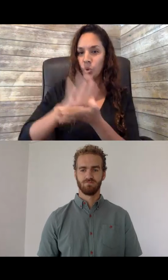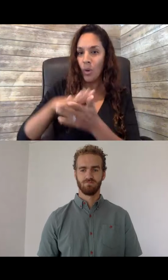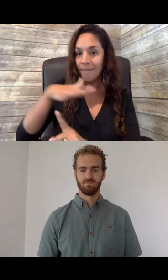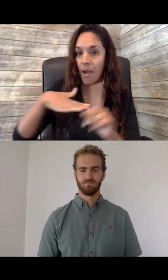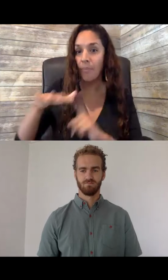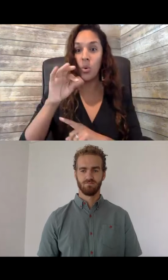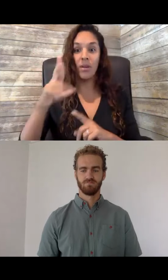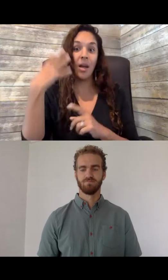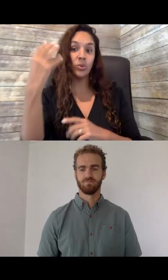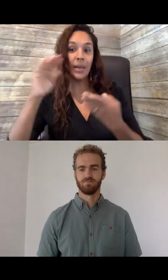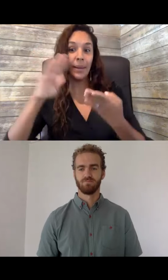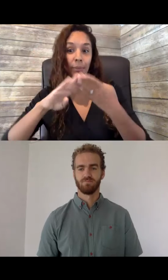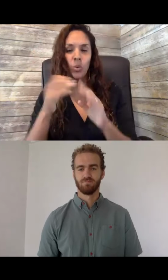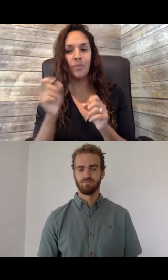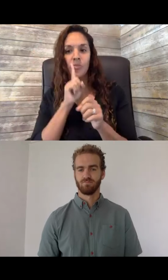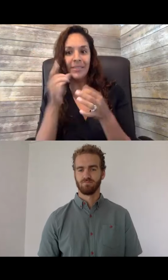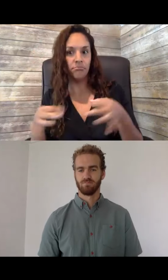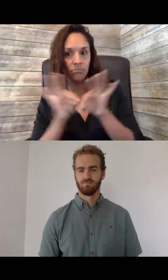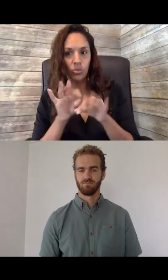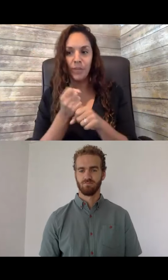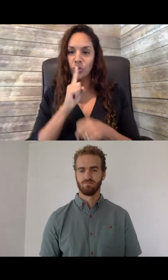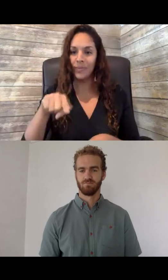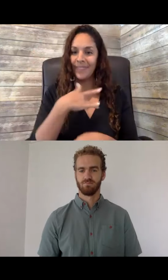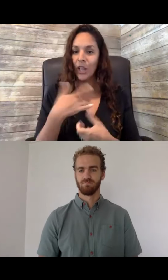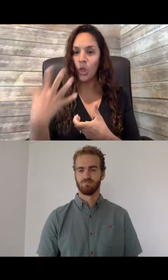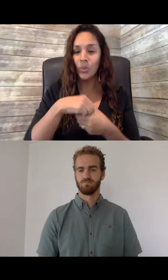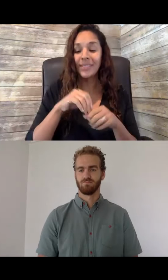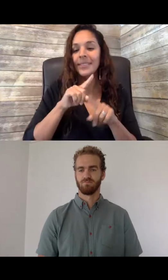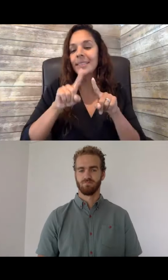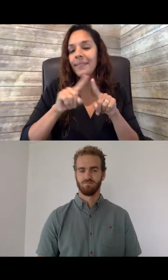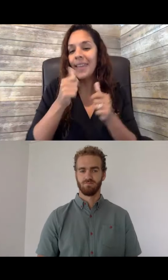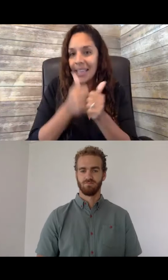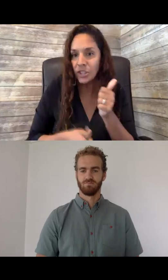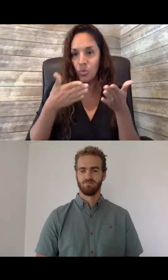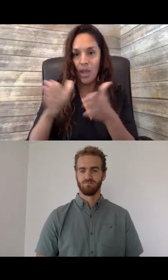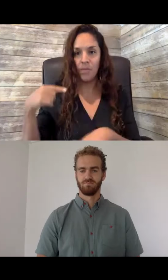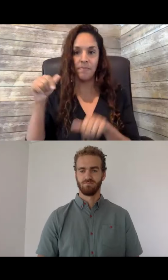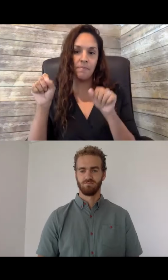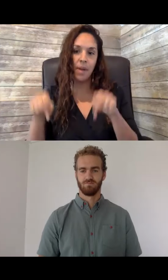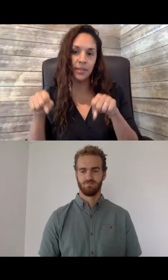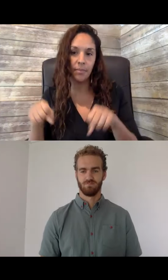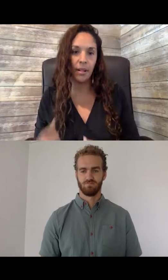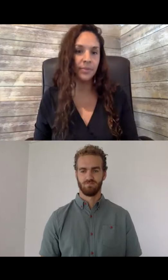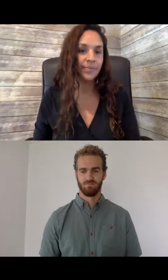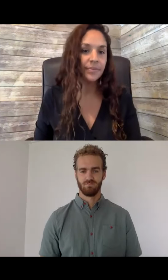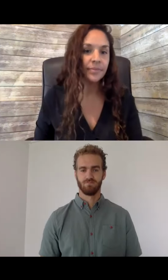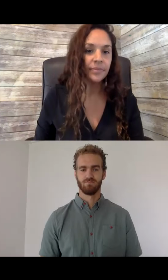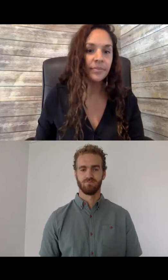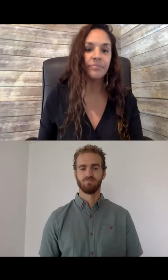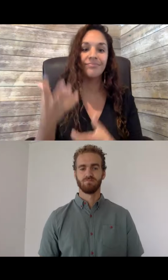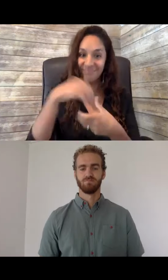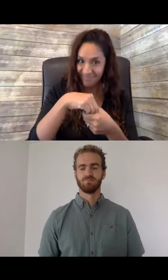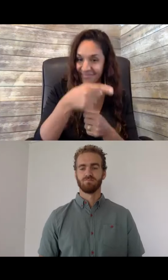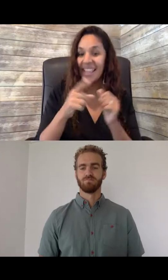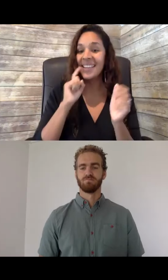safe? How will they feel like they belong to the school environment or the outside community? It's important that we all feel included in each way that we possibly